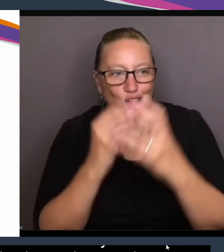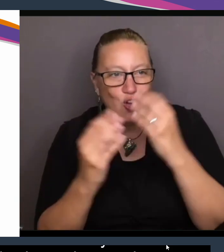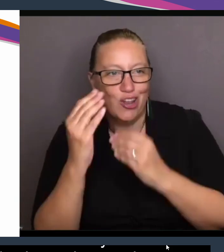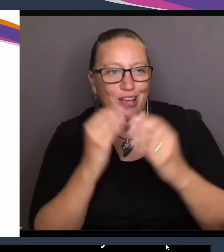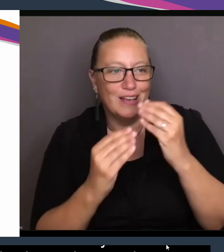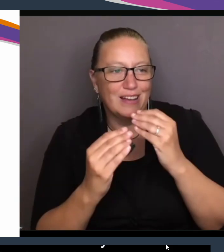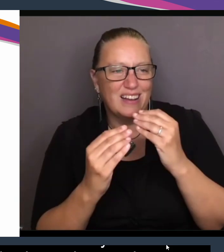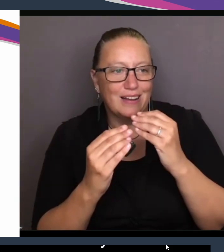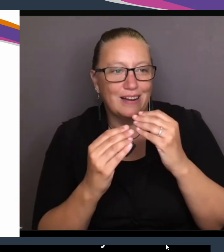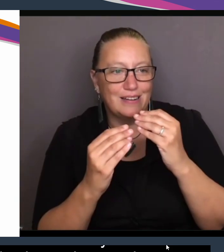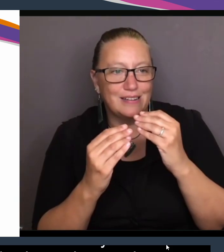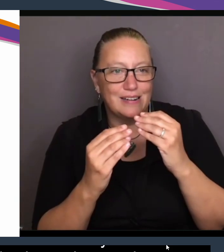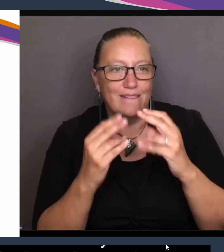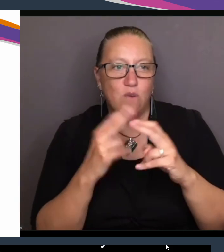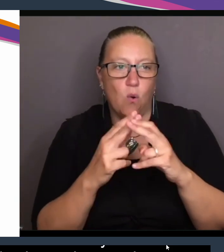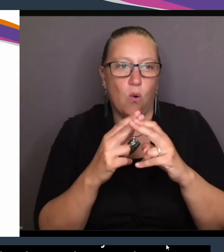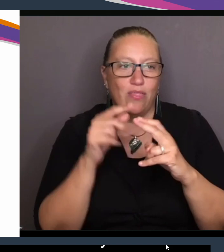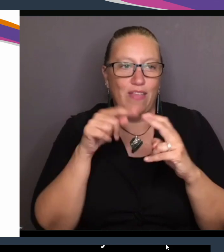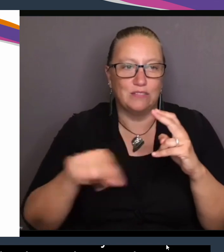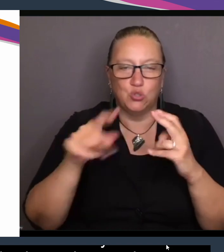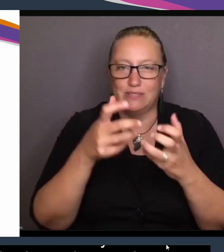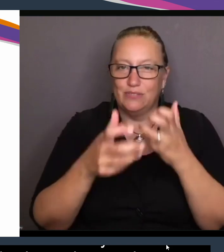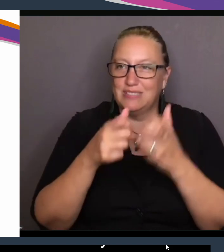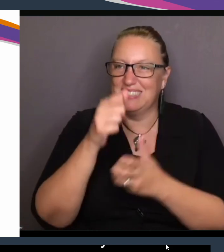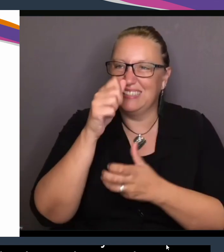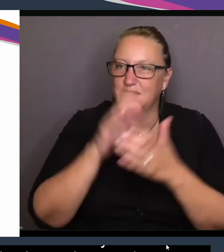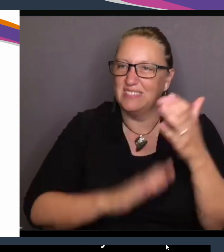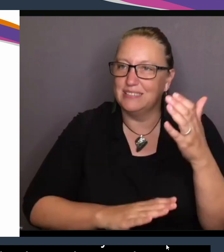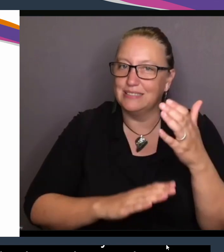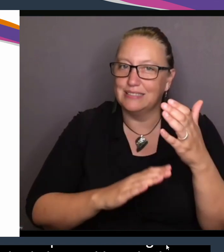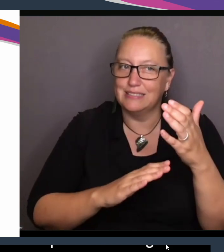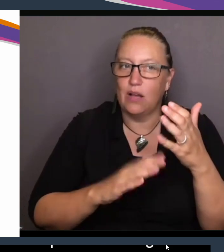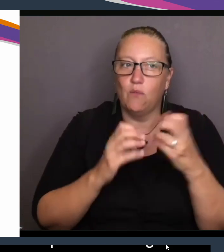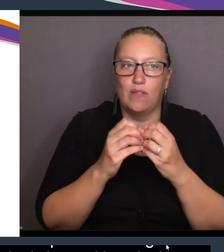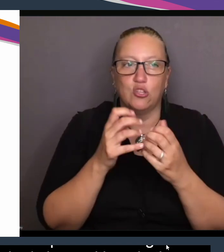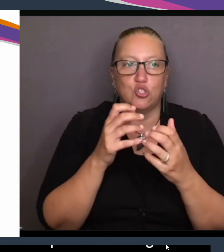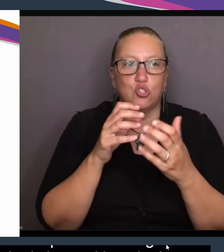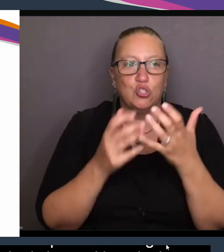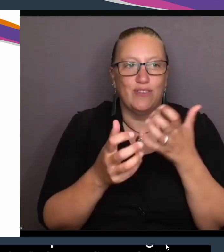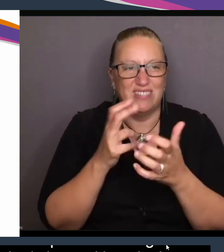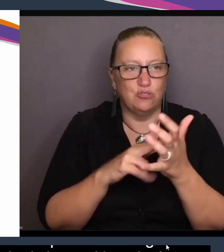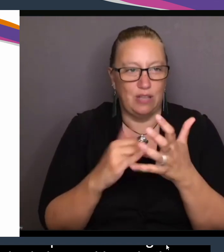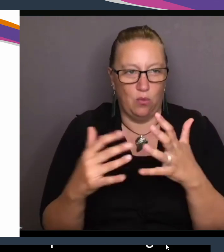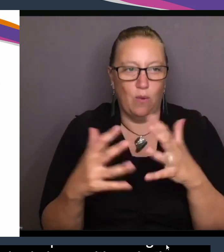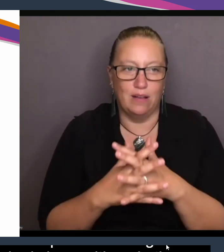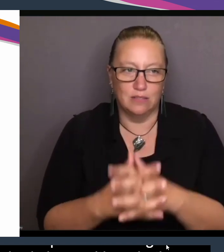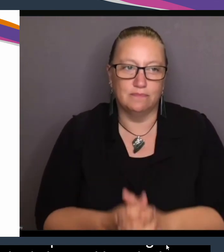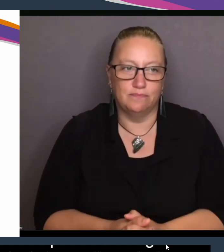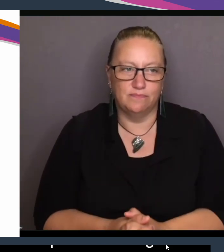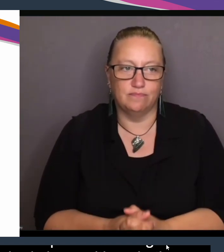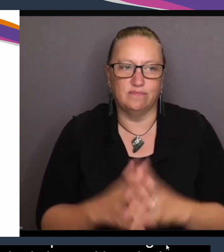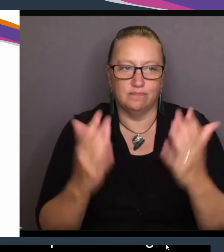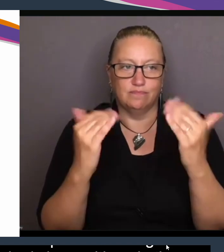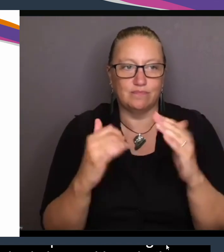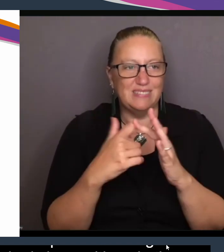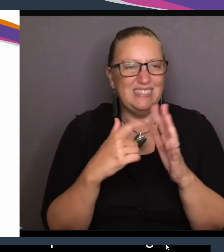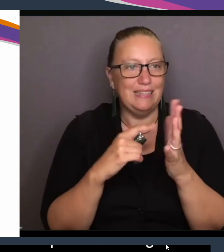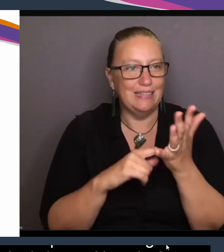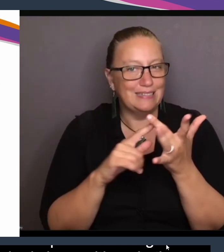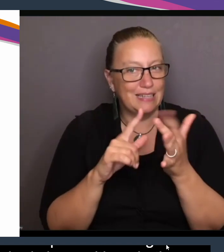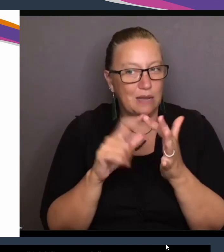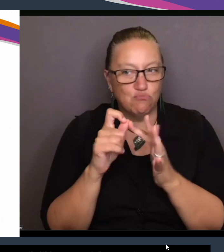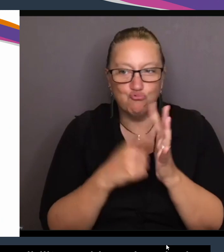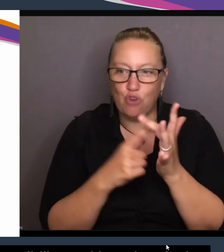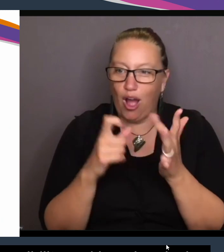university experiences for students with disability from the University of New South Wales. Katie Price, I think Katie might be here as